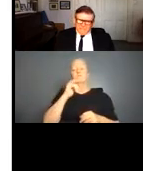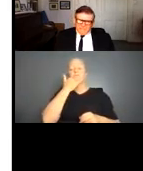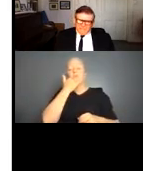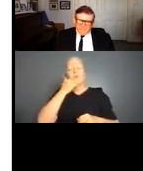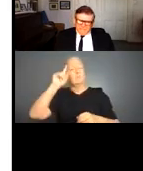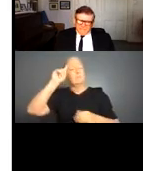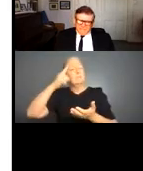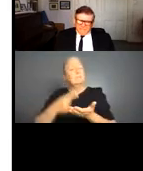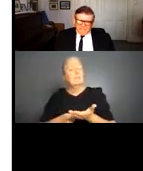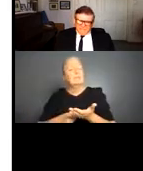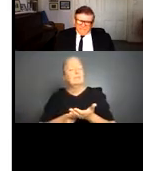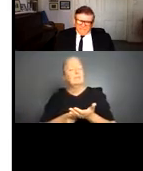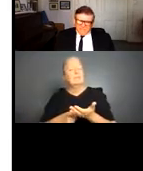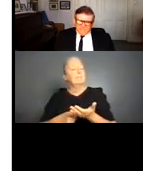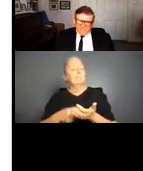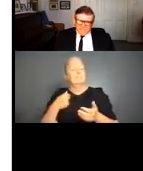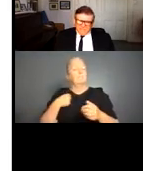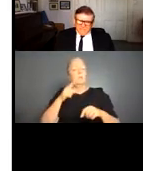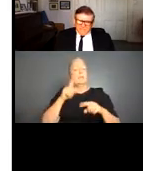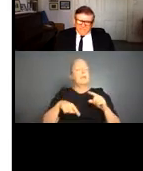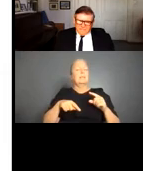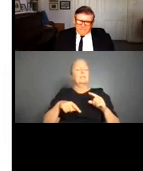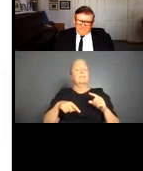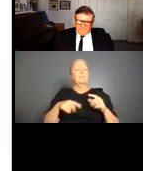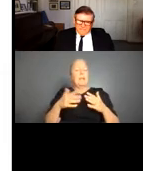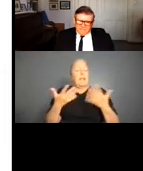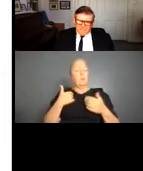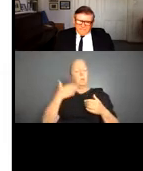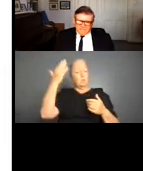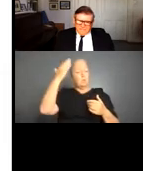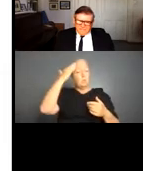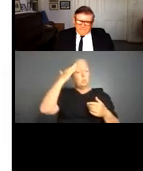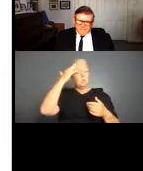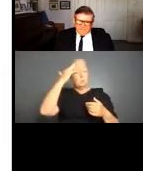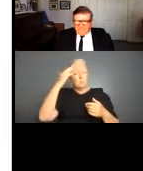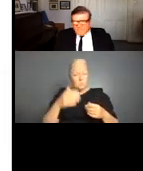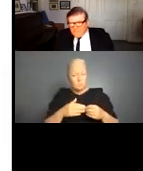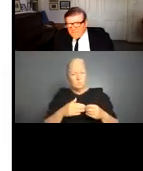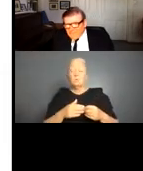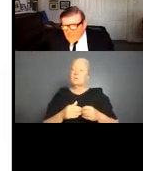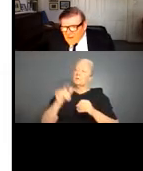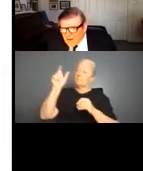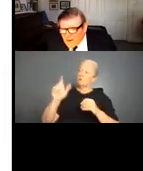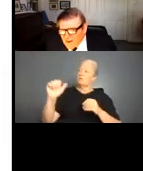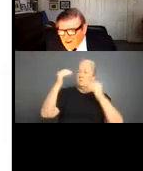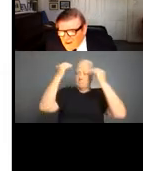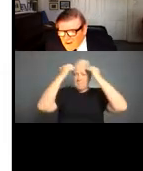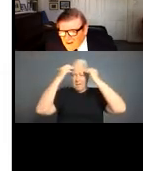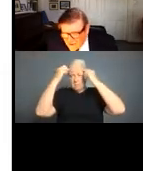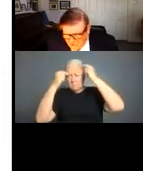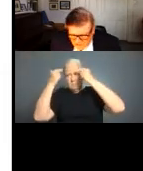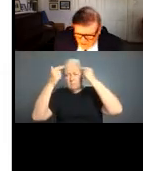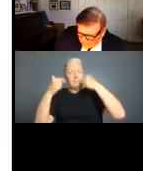matter is that we cannot afford to know the inner workings of a person's mind. There's no objective way